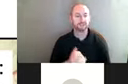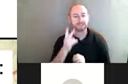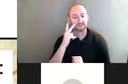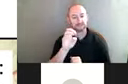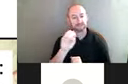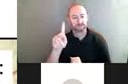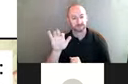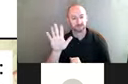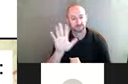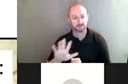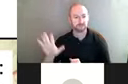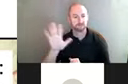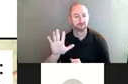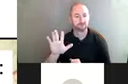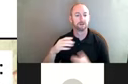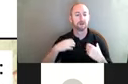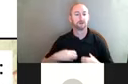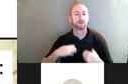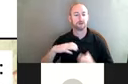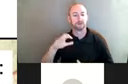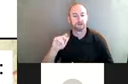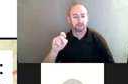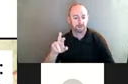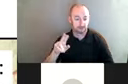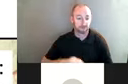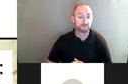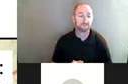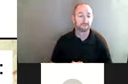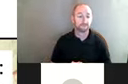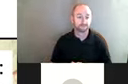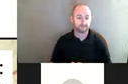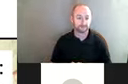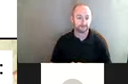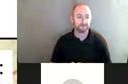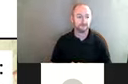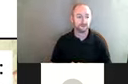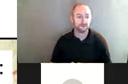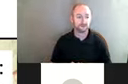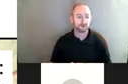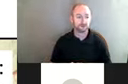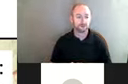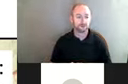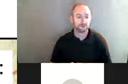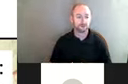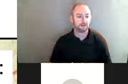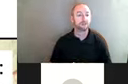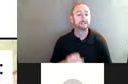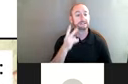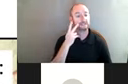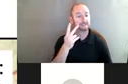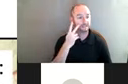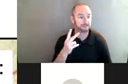Kentucky with lung cancer and incidence rates. What's plotted is